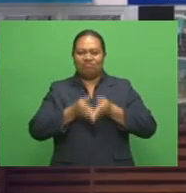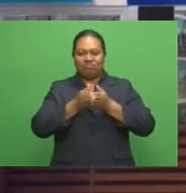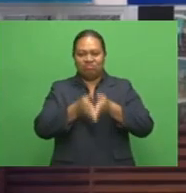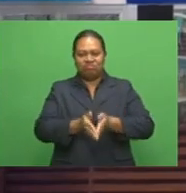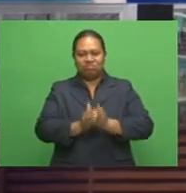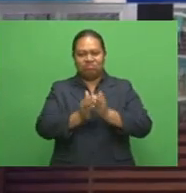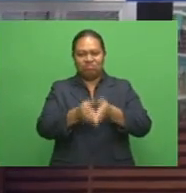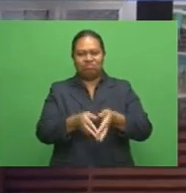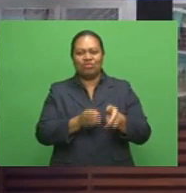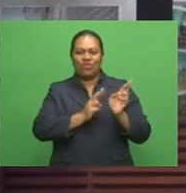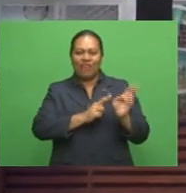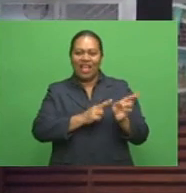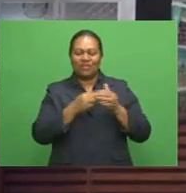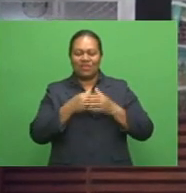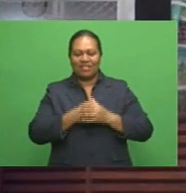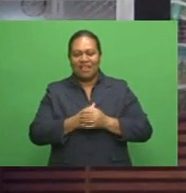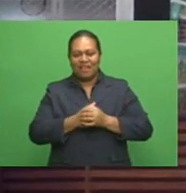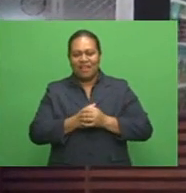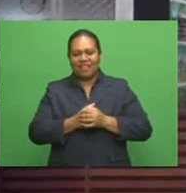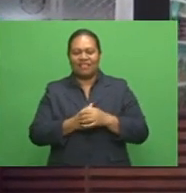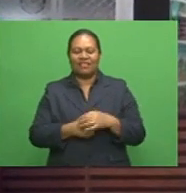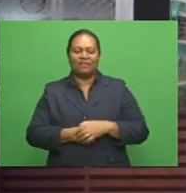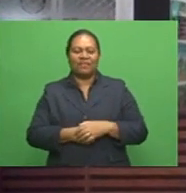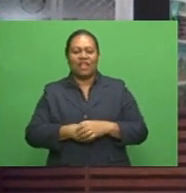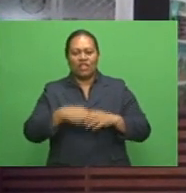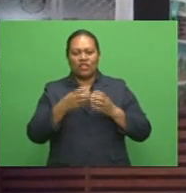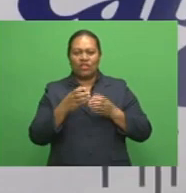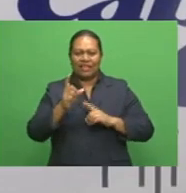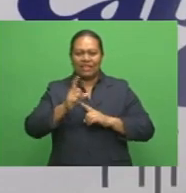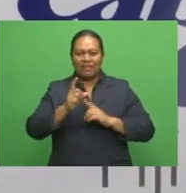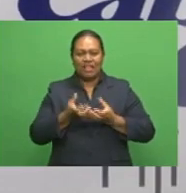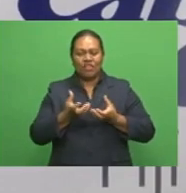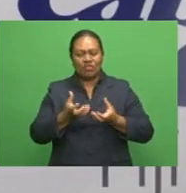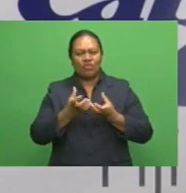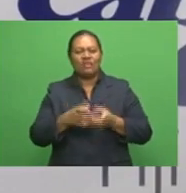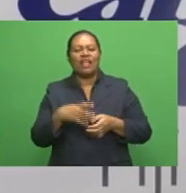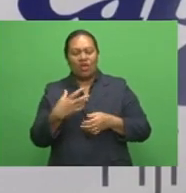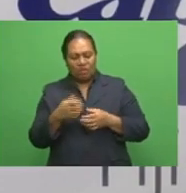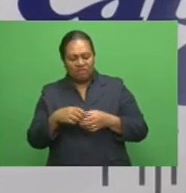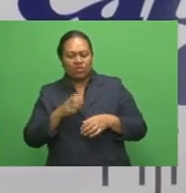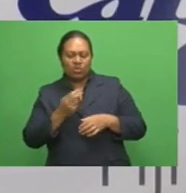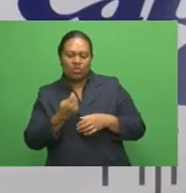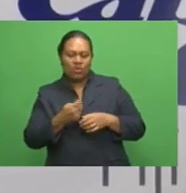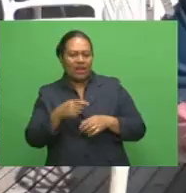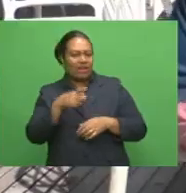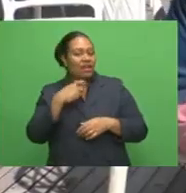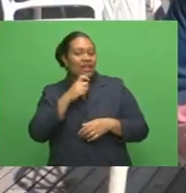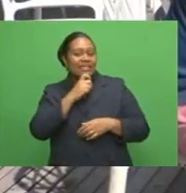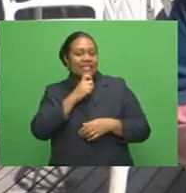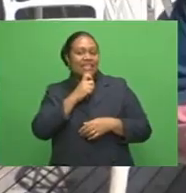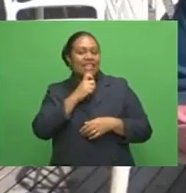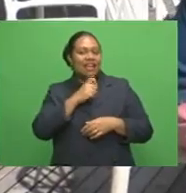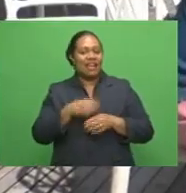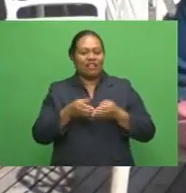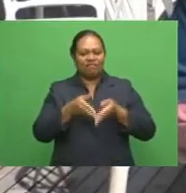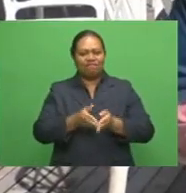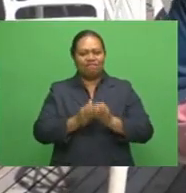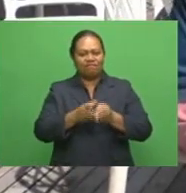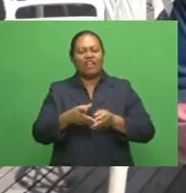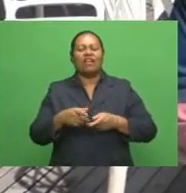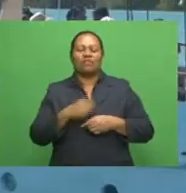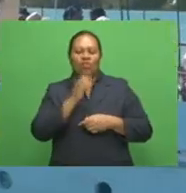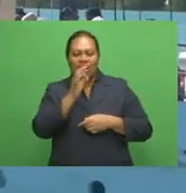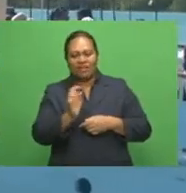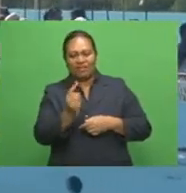friends. Captain Cook is planning to roll out its dinner cruises, but they'll have to assess the market first.